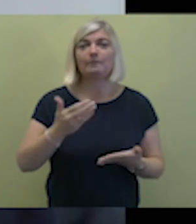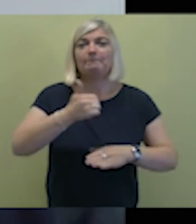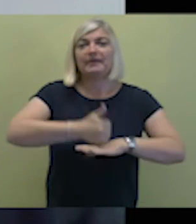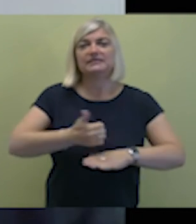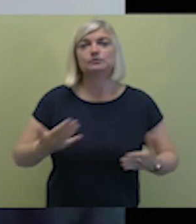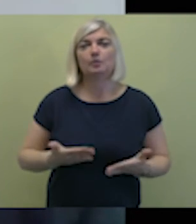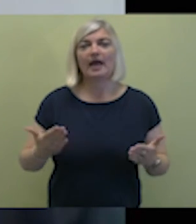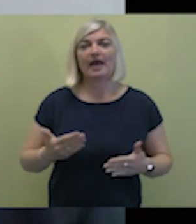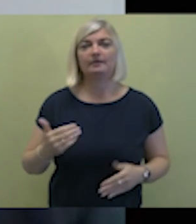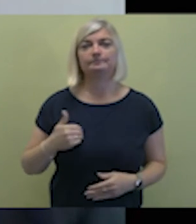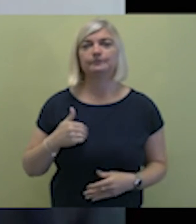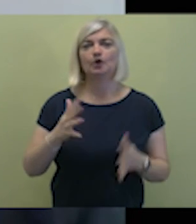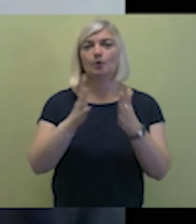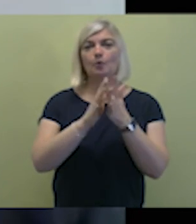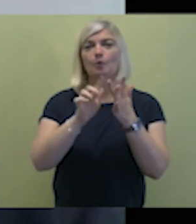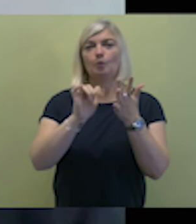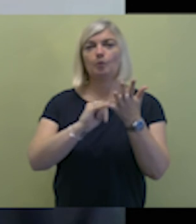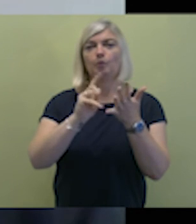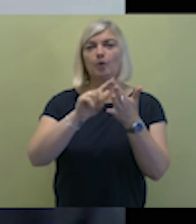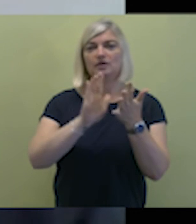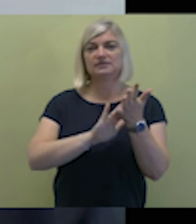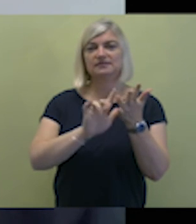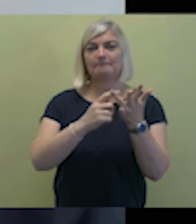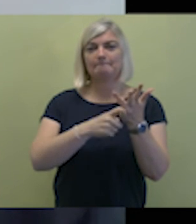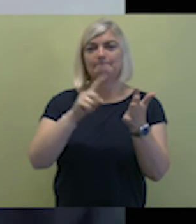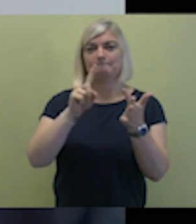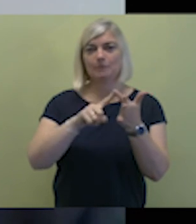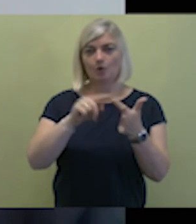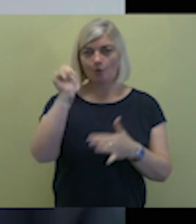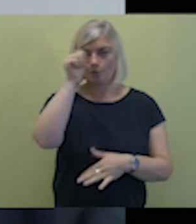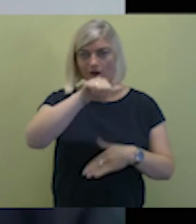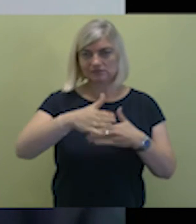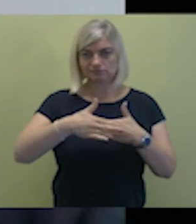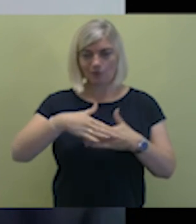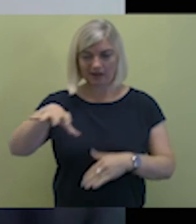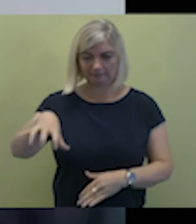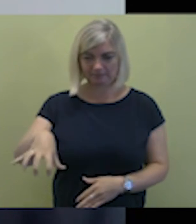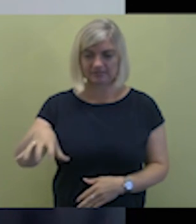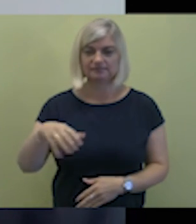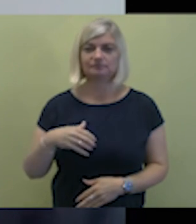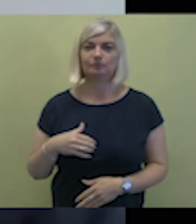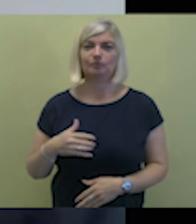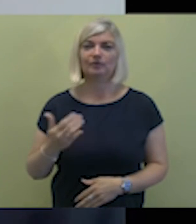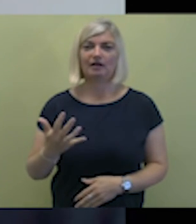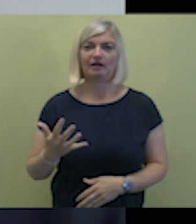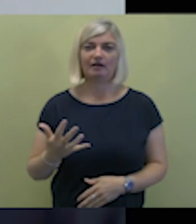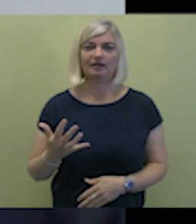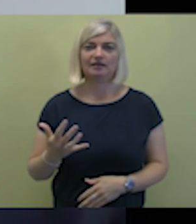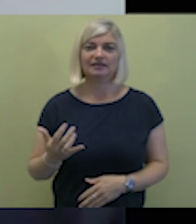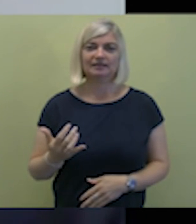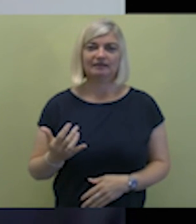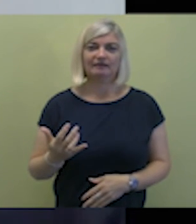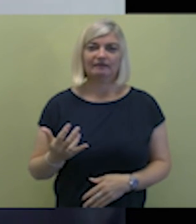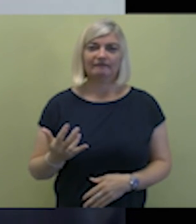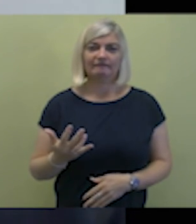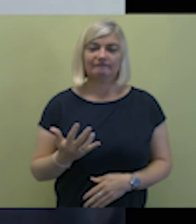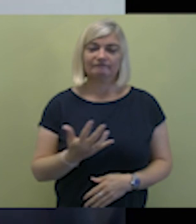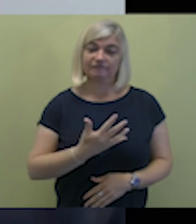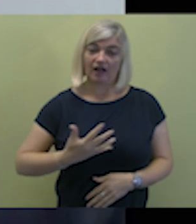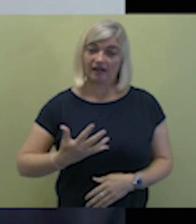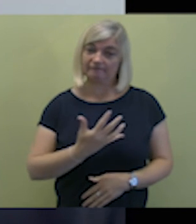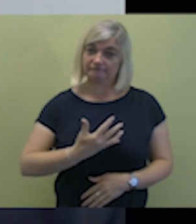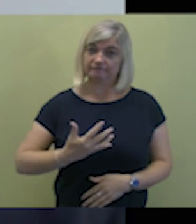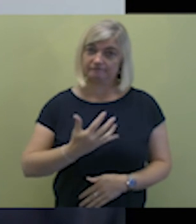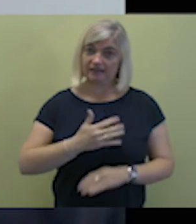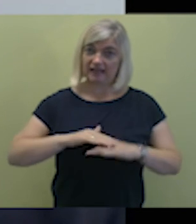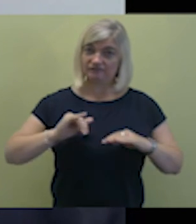we're based at the Wisemore campus. We're a team of 5 level 6 qualified careers officers. So